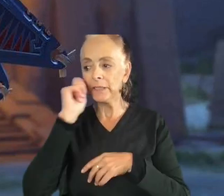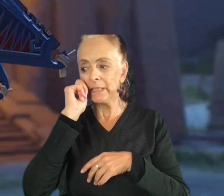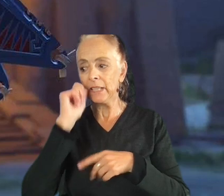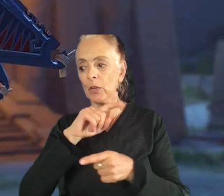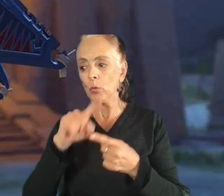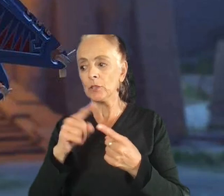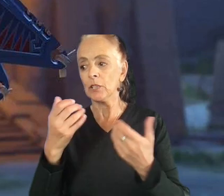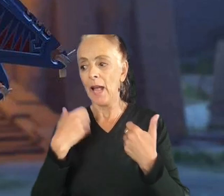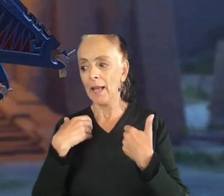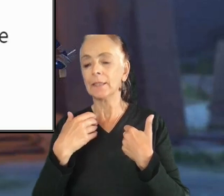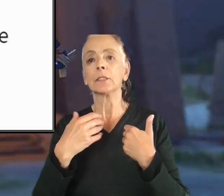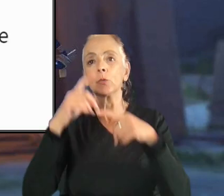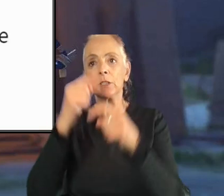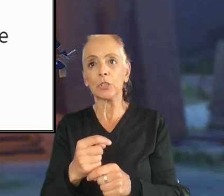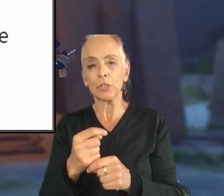a traditional Egyptian Bedouin scarf.